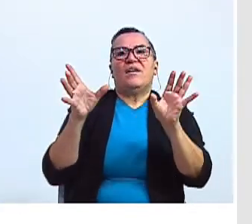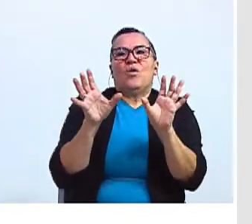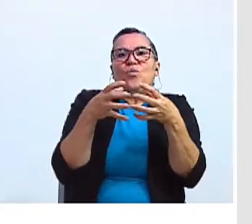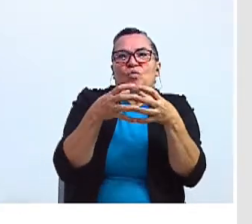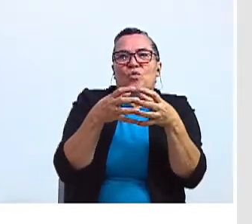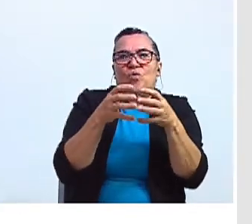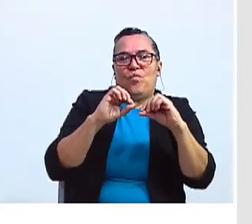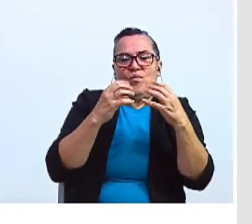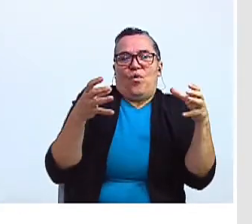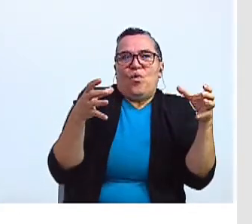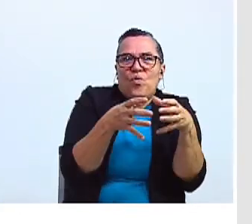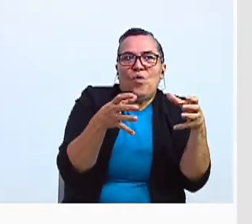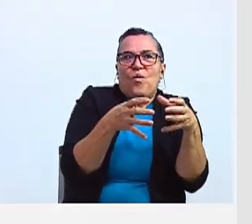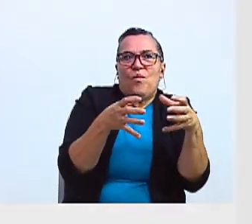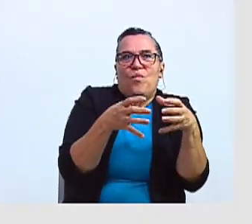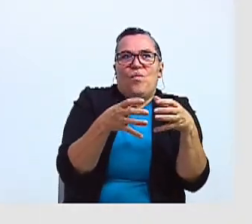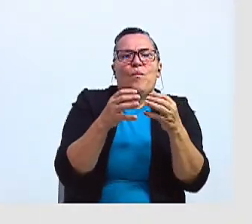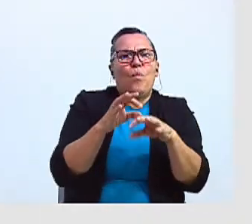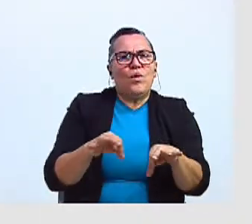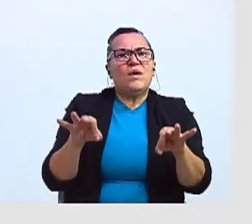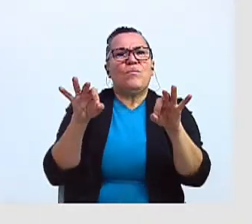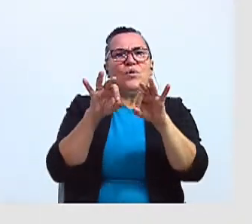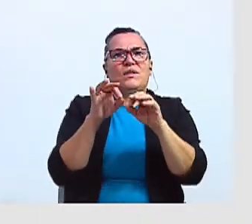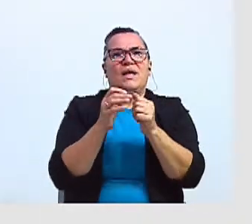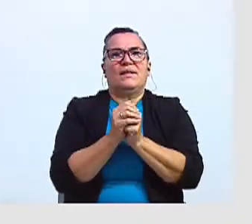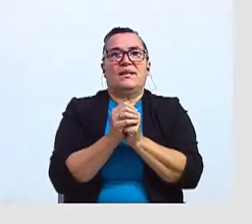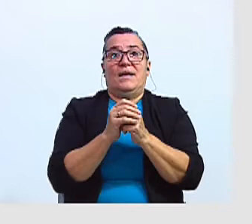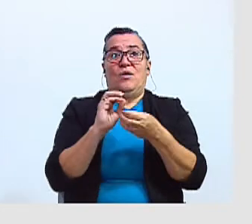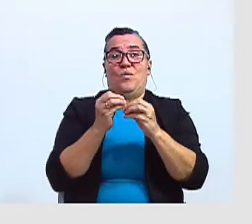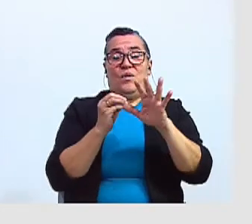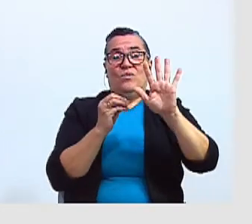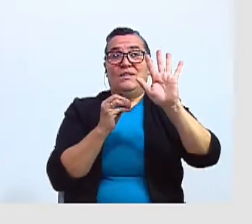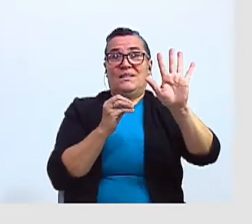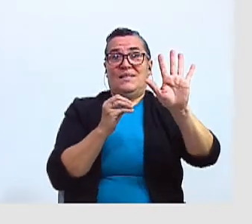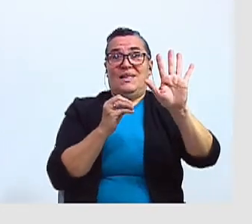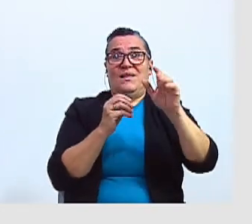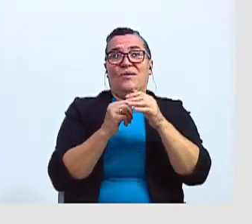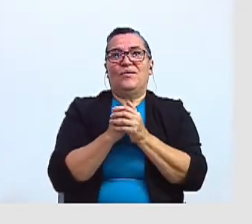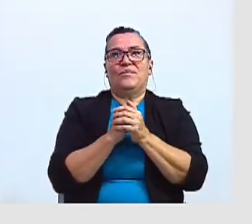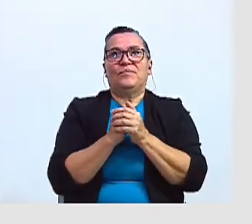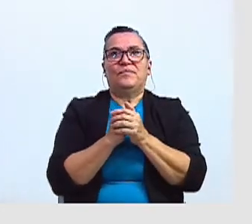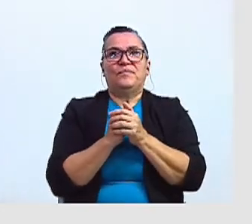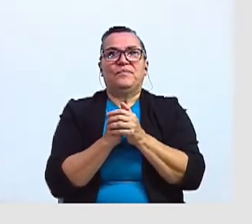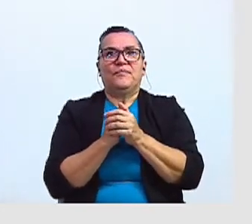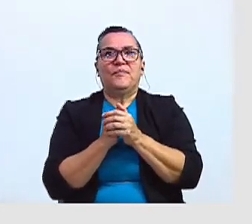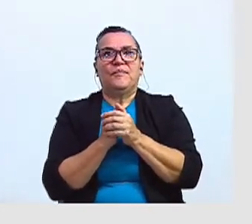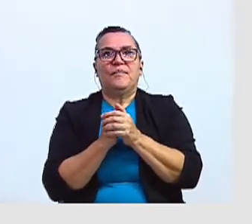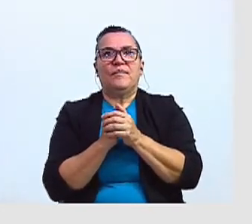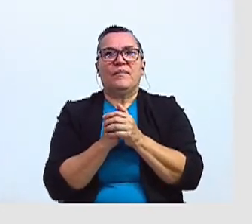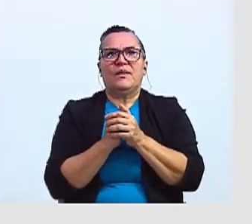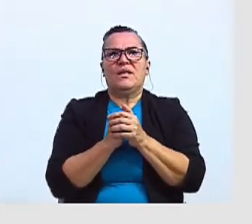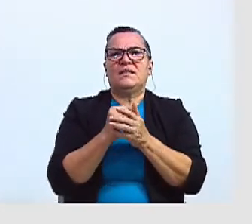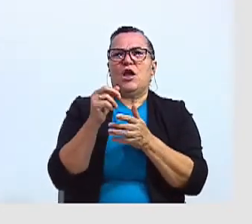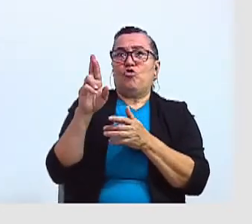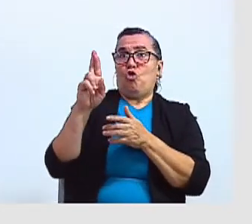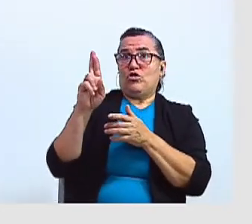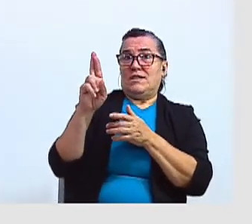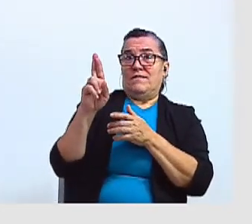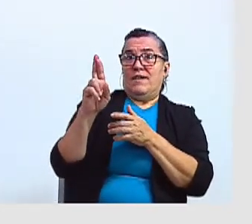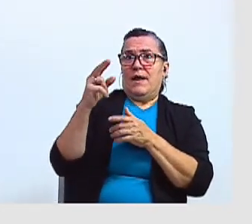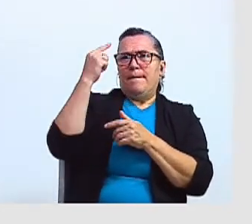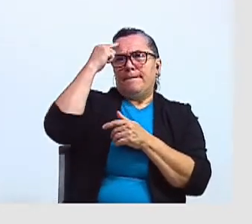good. So let's continue with number 5. And it says, Roosevelt thinks that she does